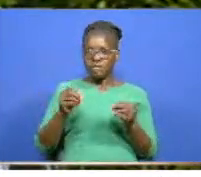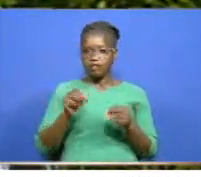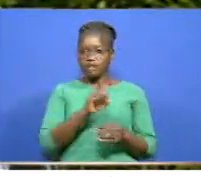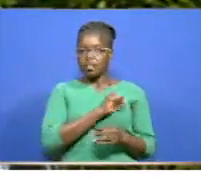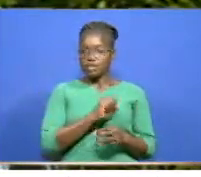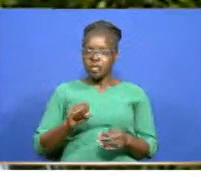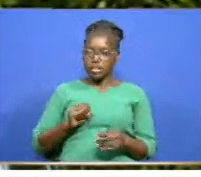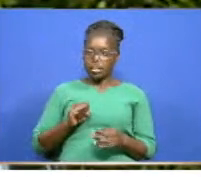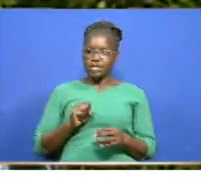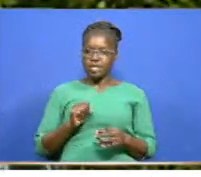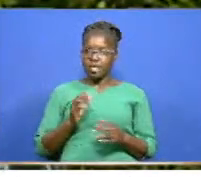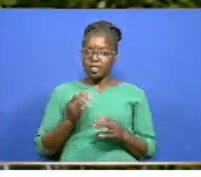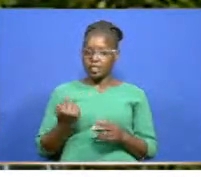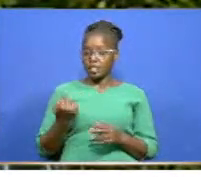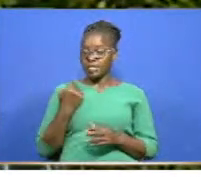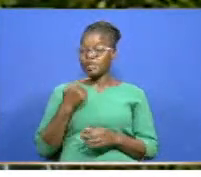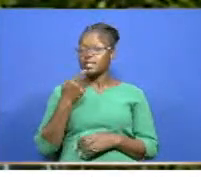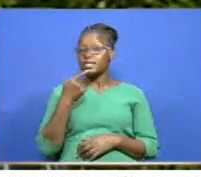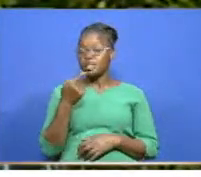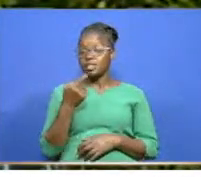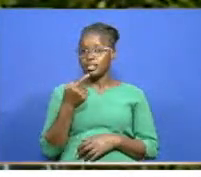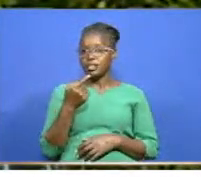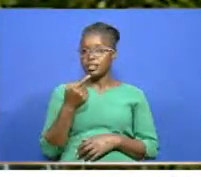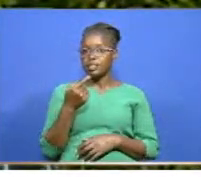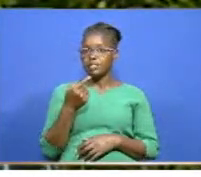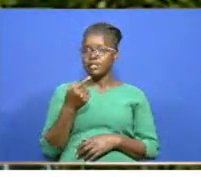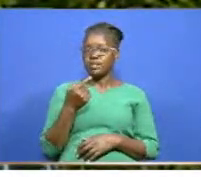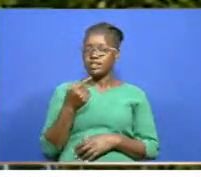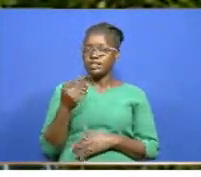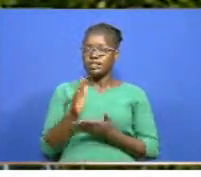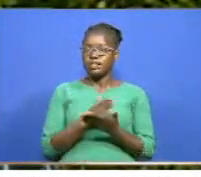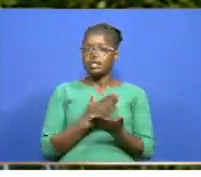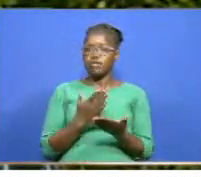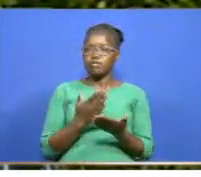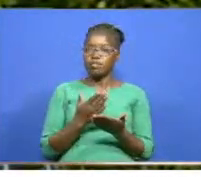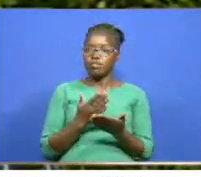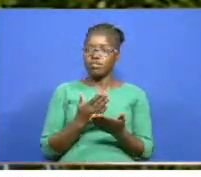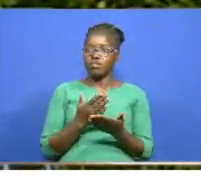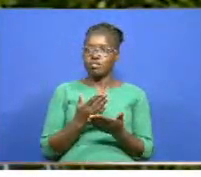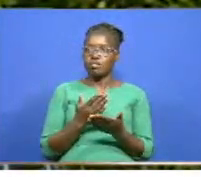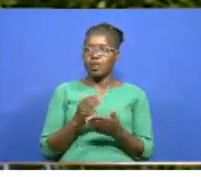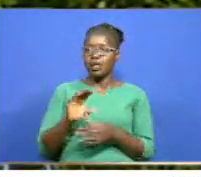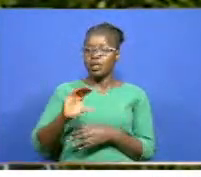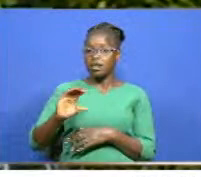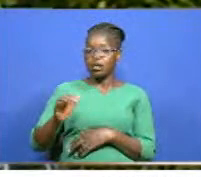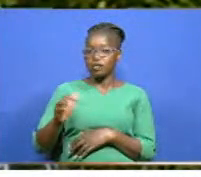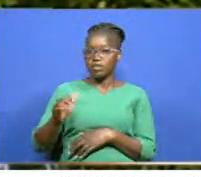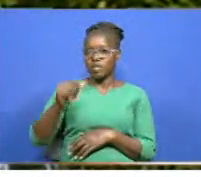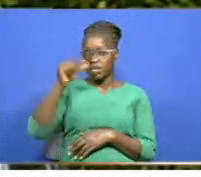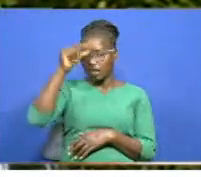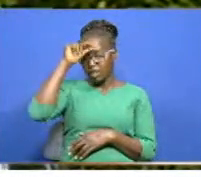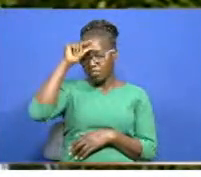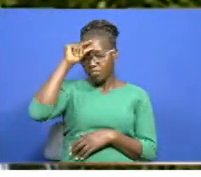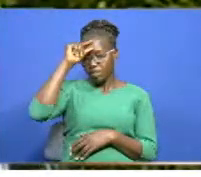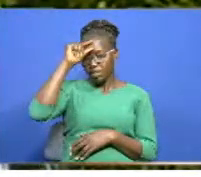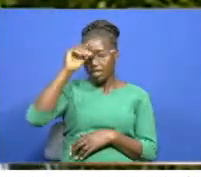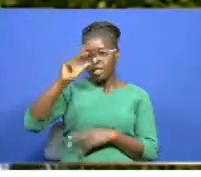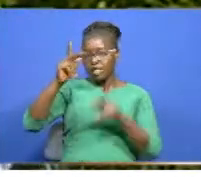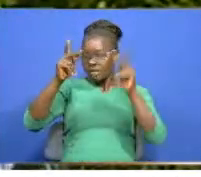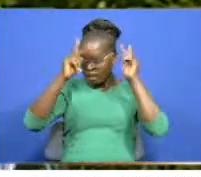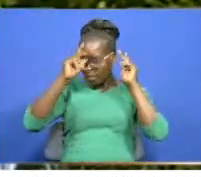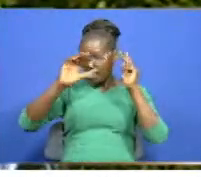issue yesterday, that some county government, Kakamega County